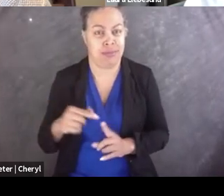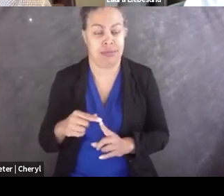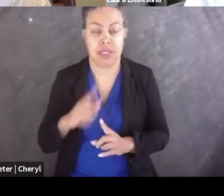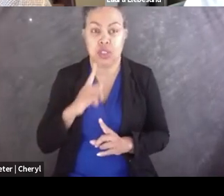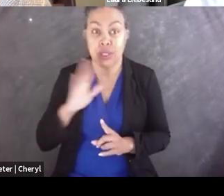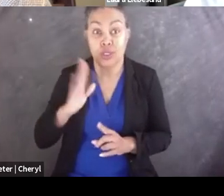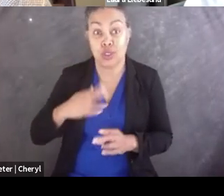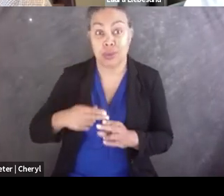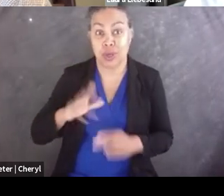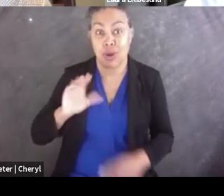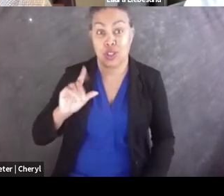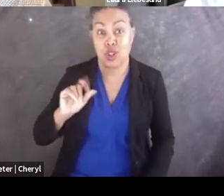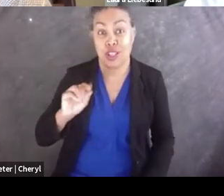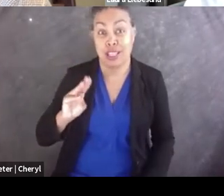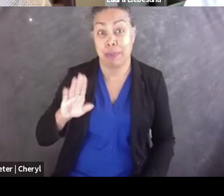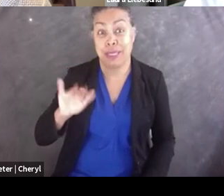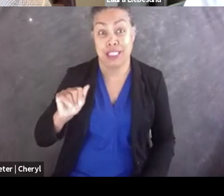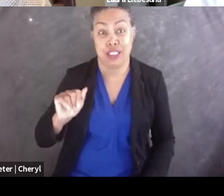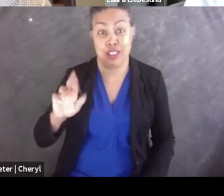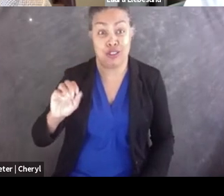Room. And from that back room,